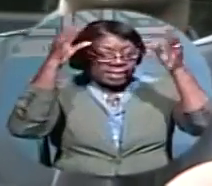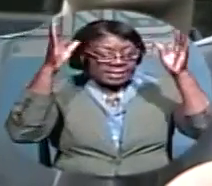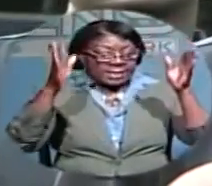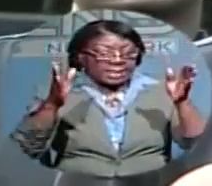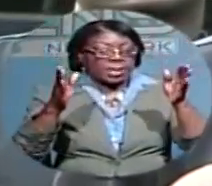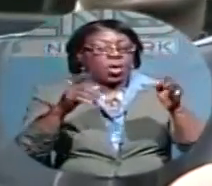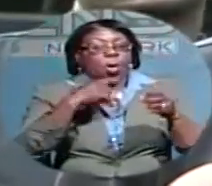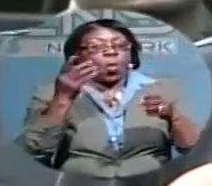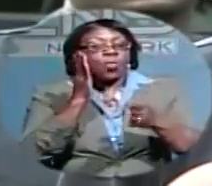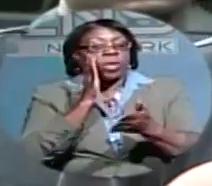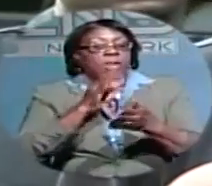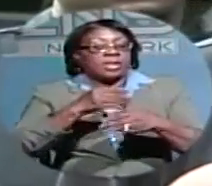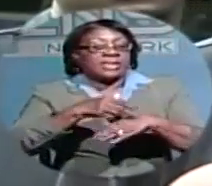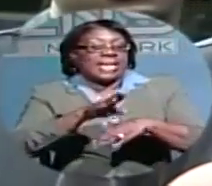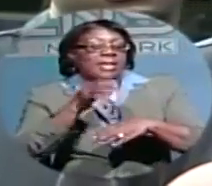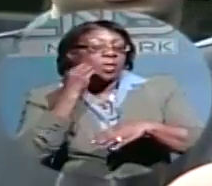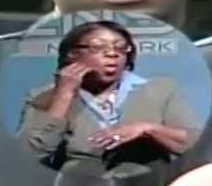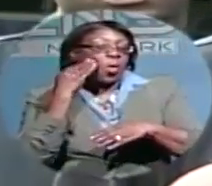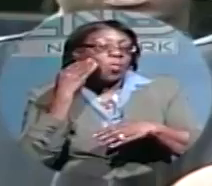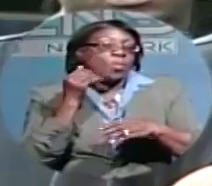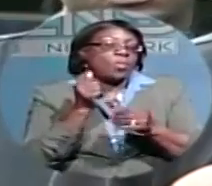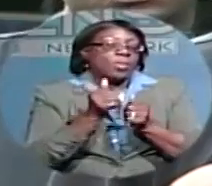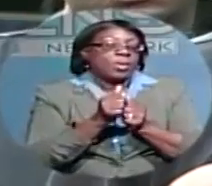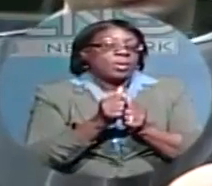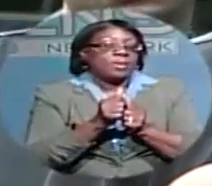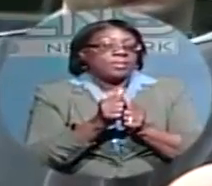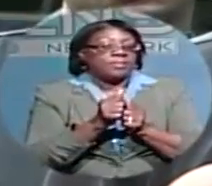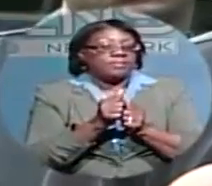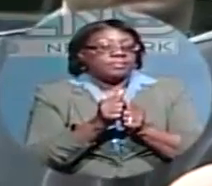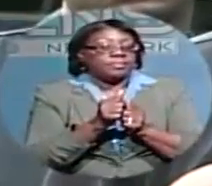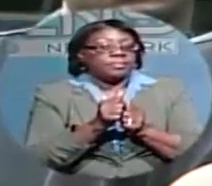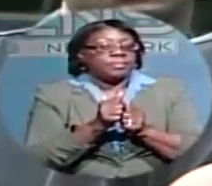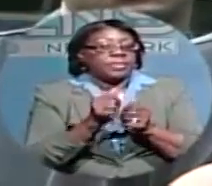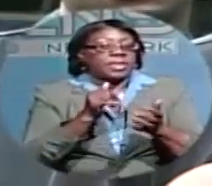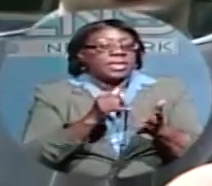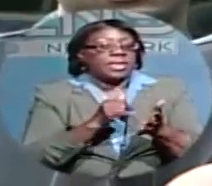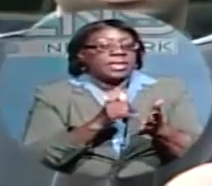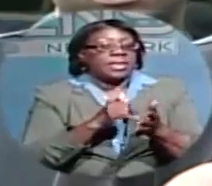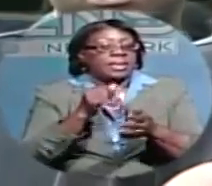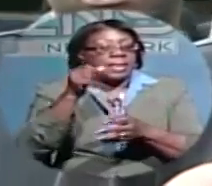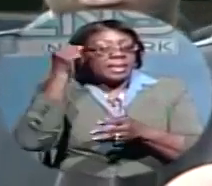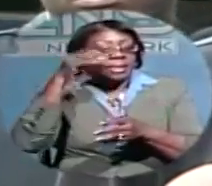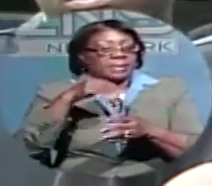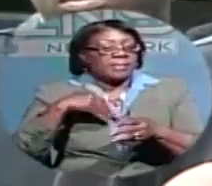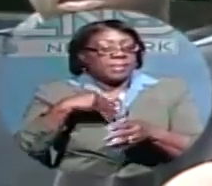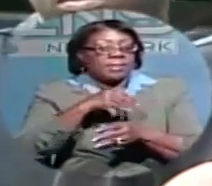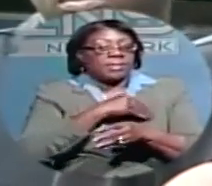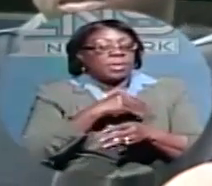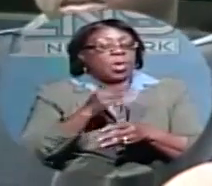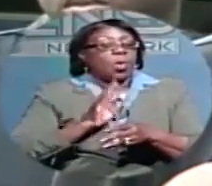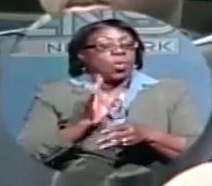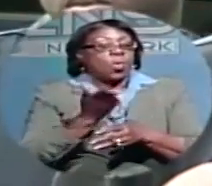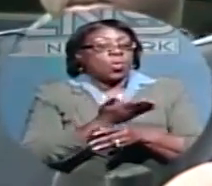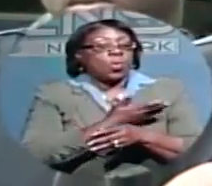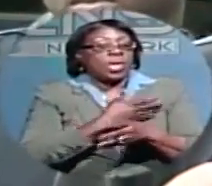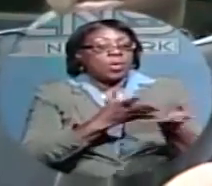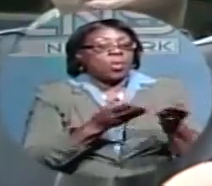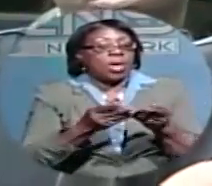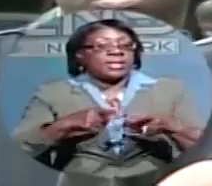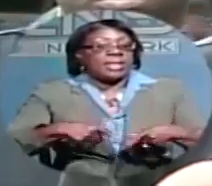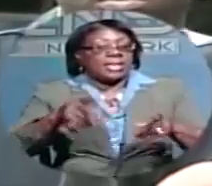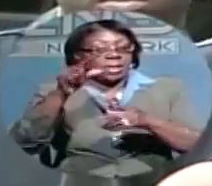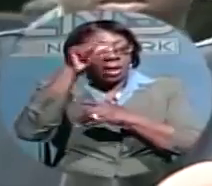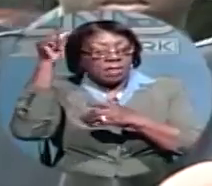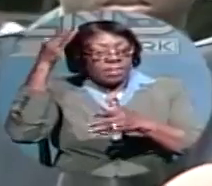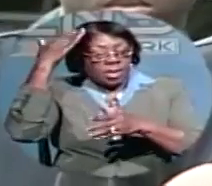was suspended for supporting and defending the rights of his workers, his members. We want to let the